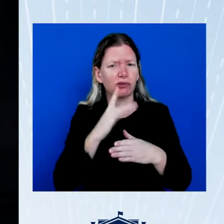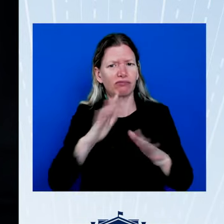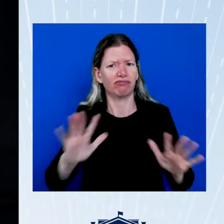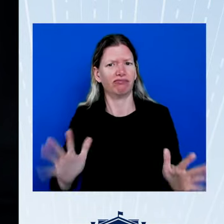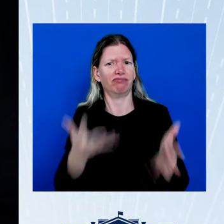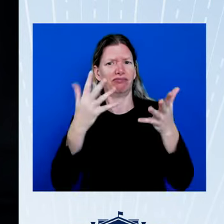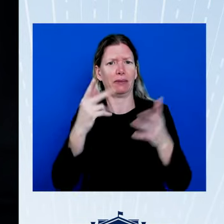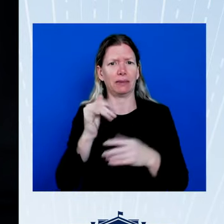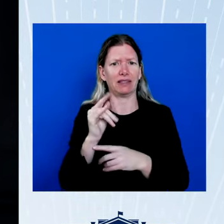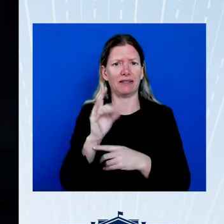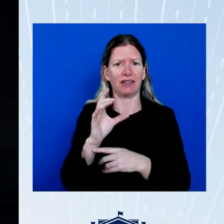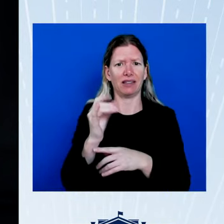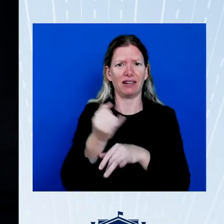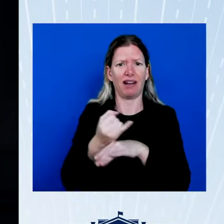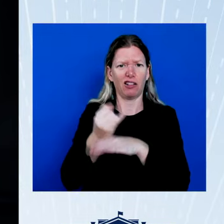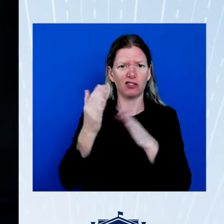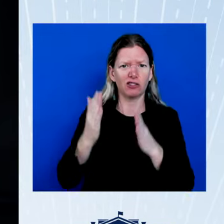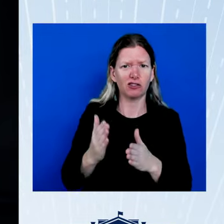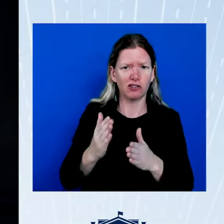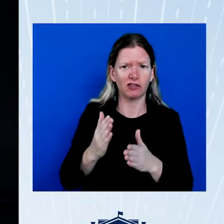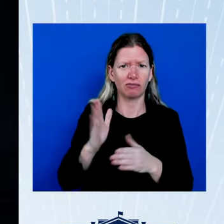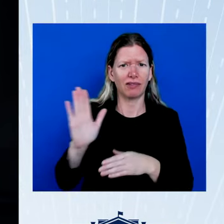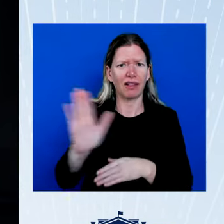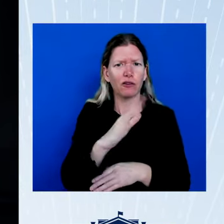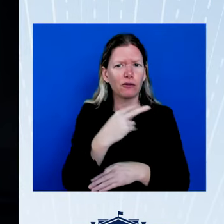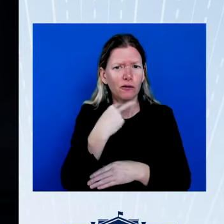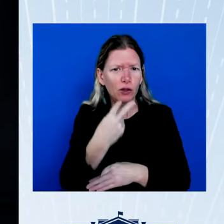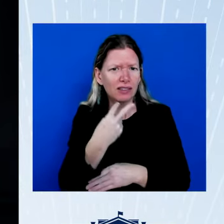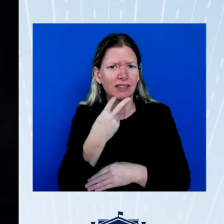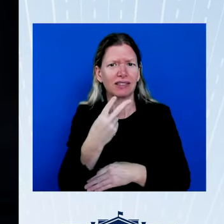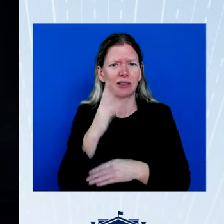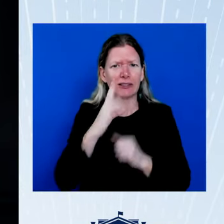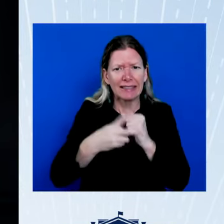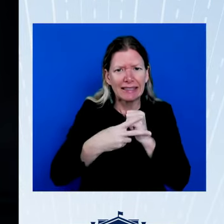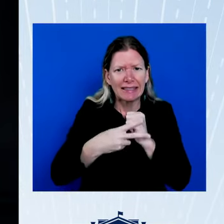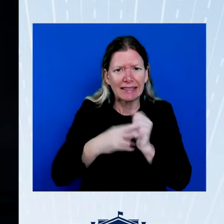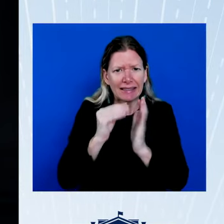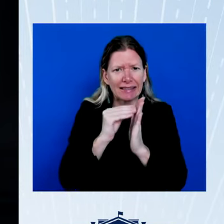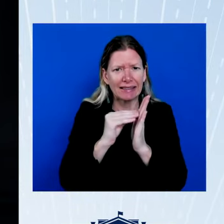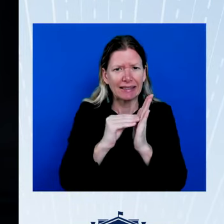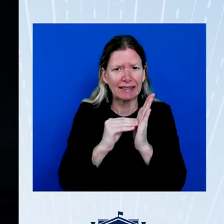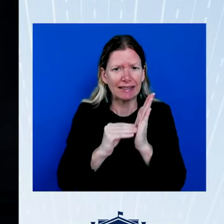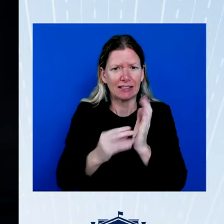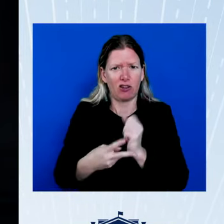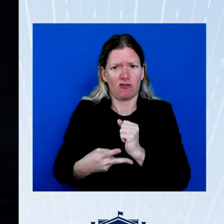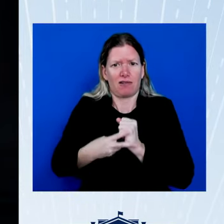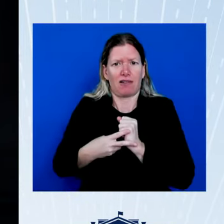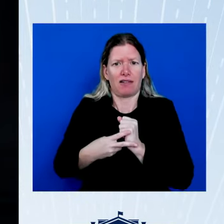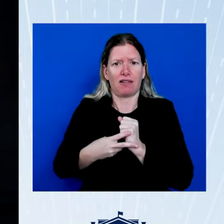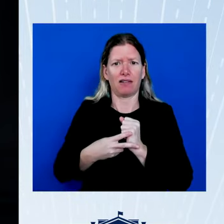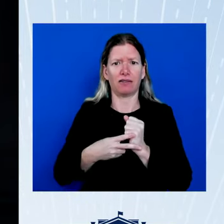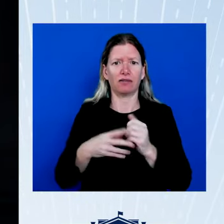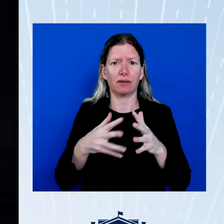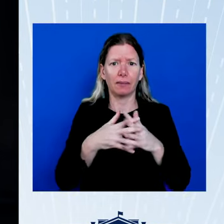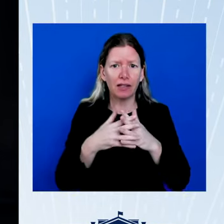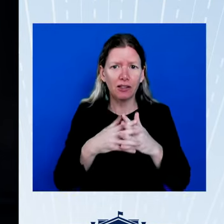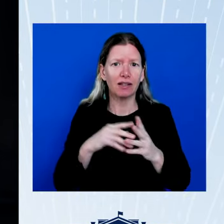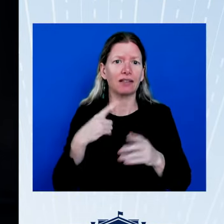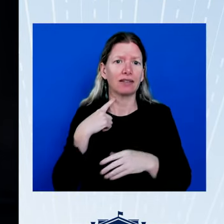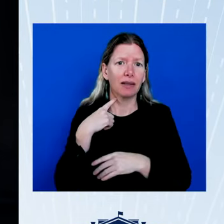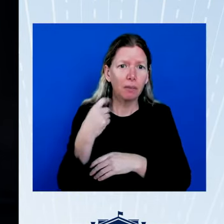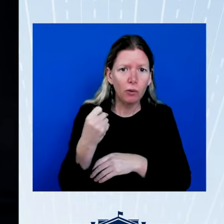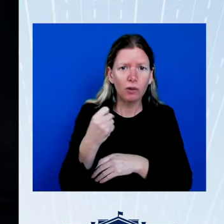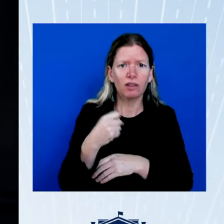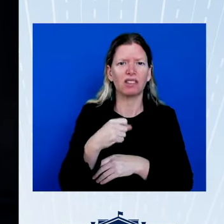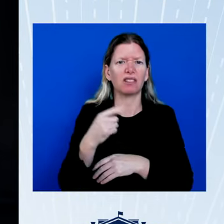and archival project. And America Samoa, our Humanities Council partners, will add to their collection of children's